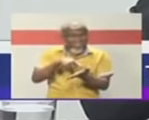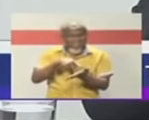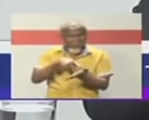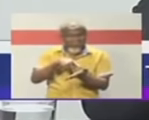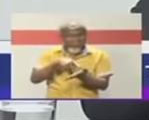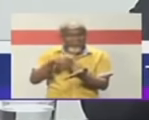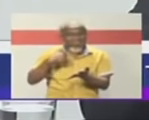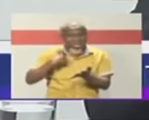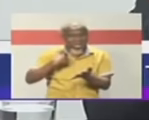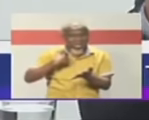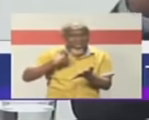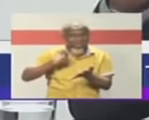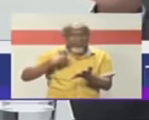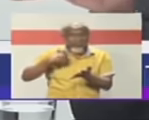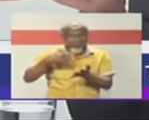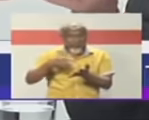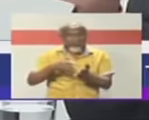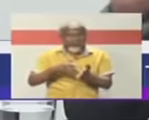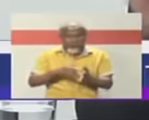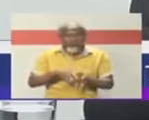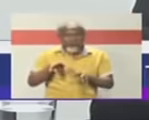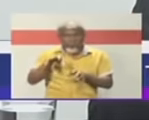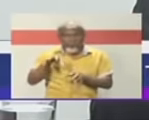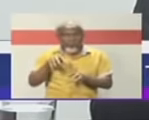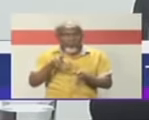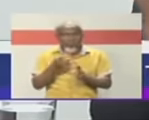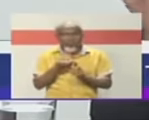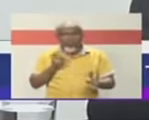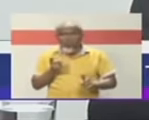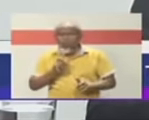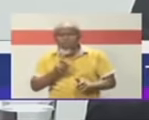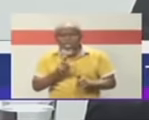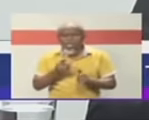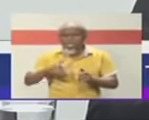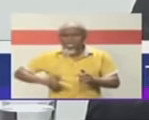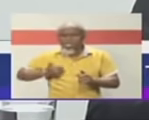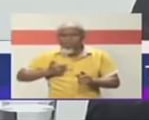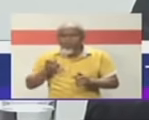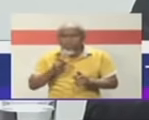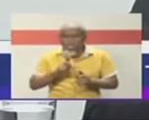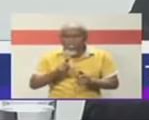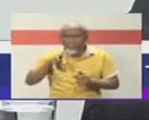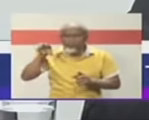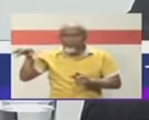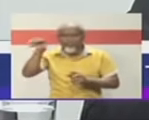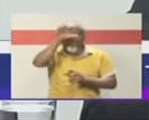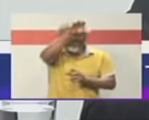you had web stretching out to 4 counties, over half of the country.